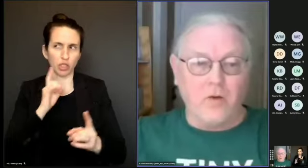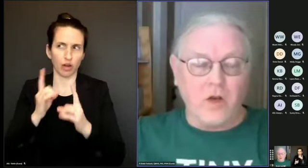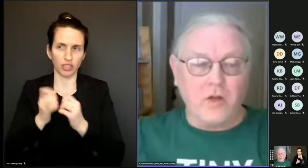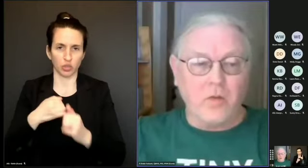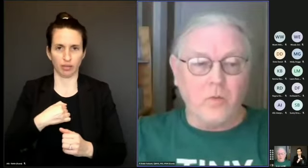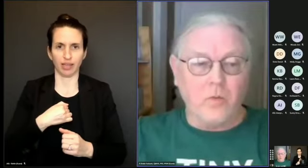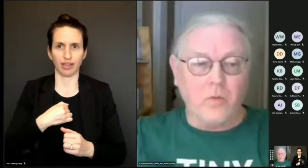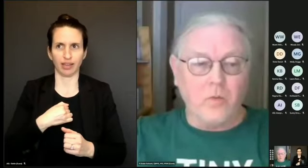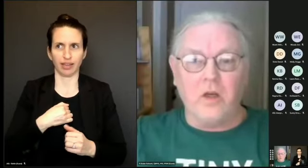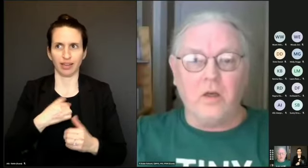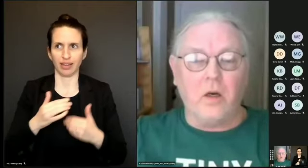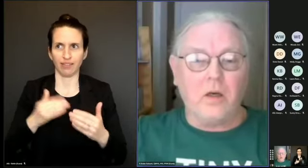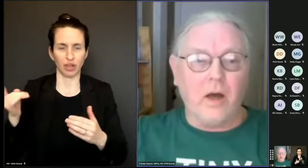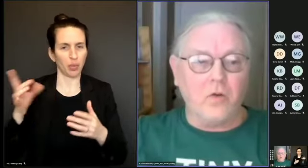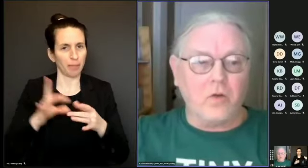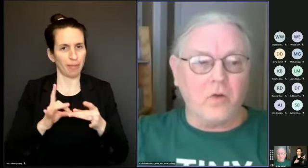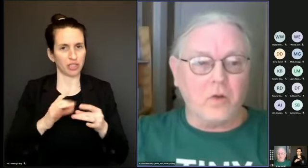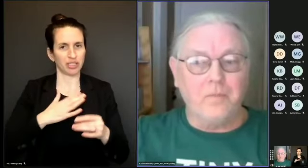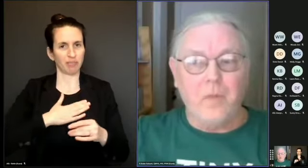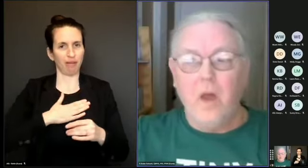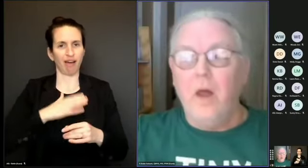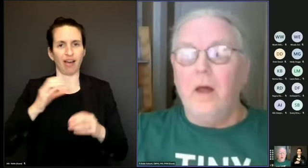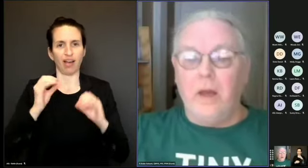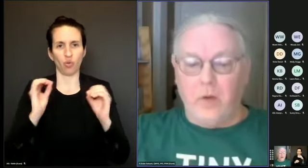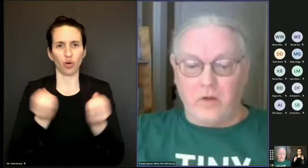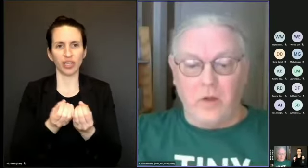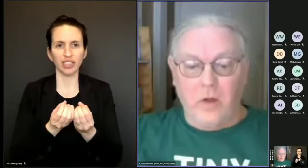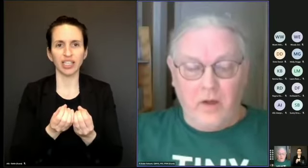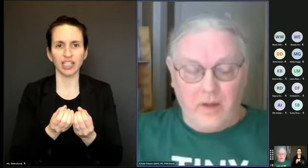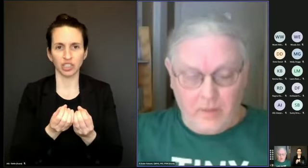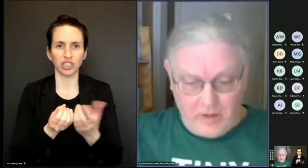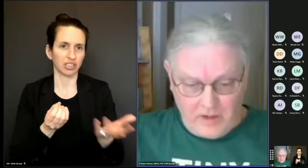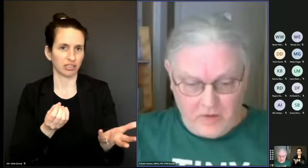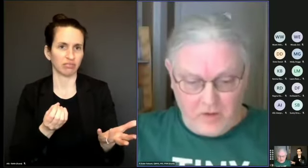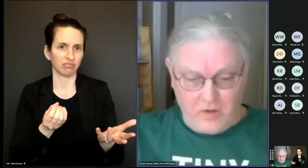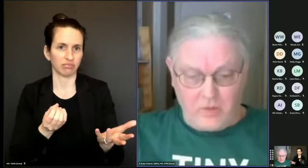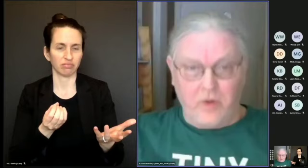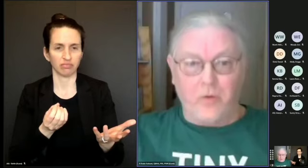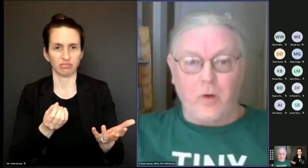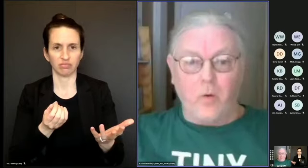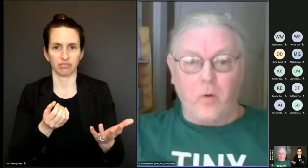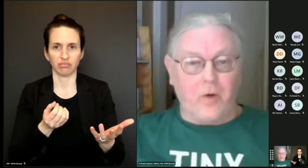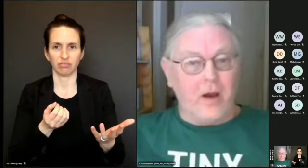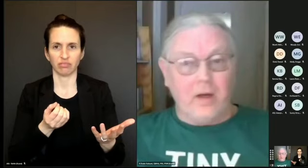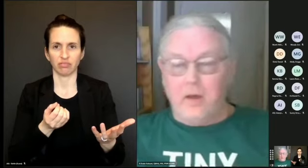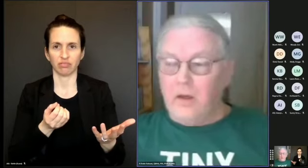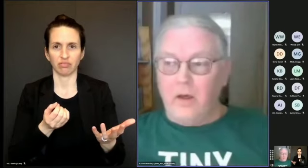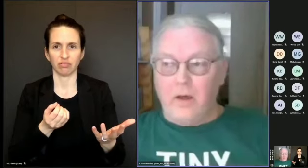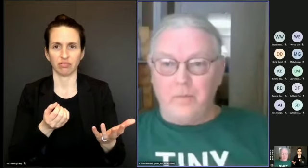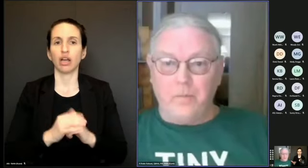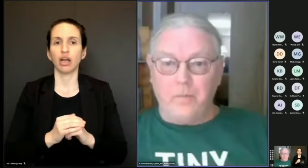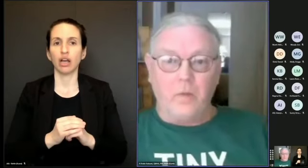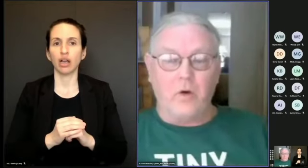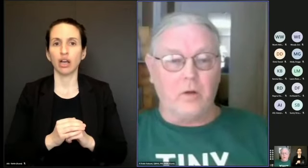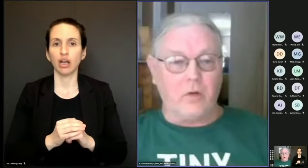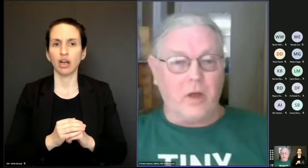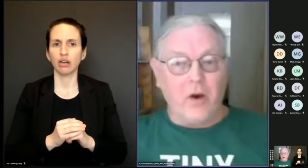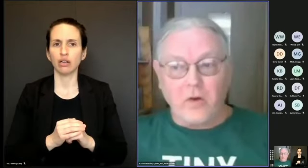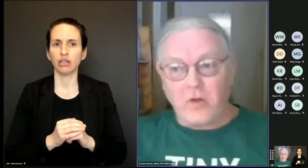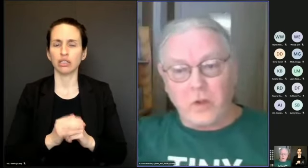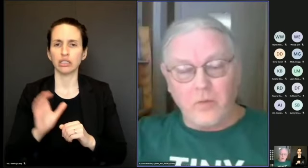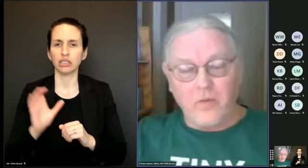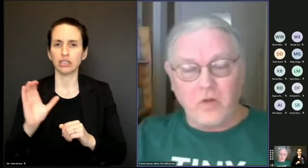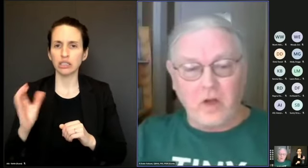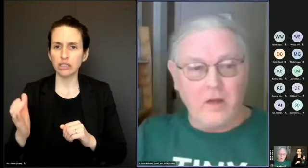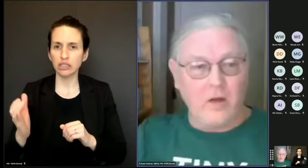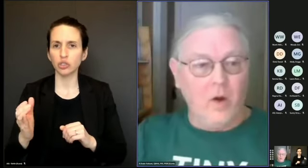mentions my organization within the state council. So anyways, being given, there's been a frequent refrain in the